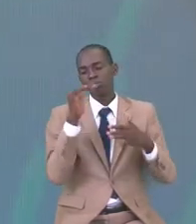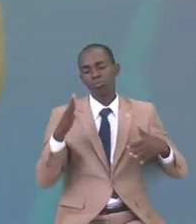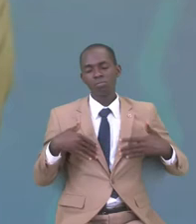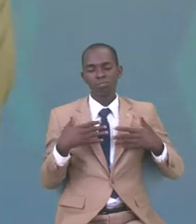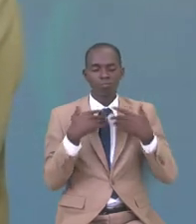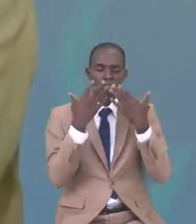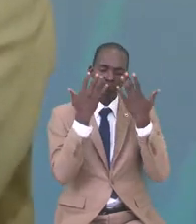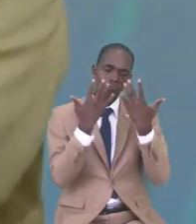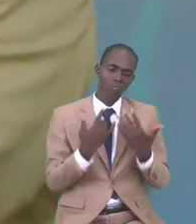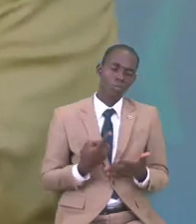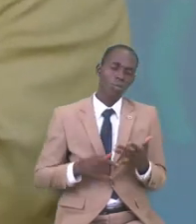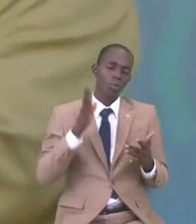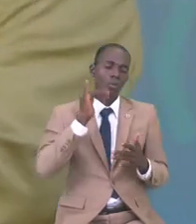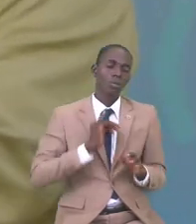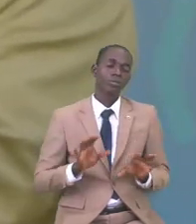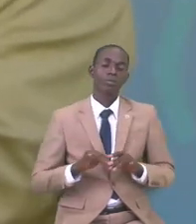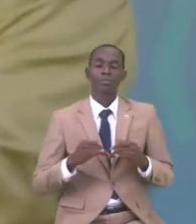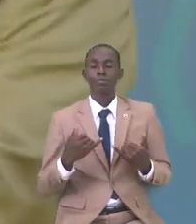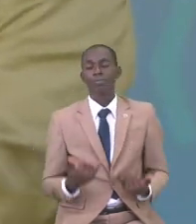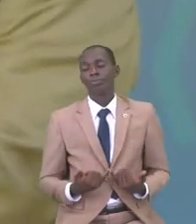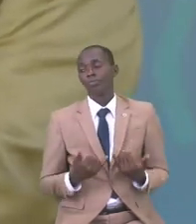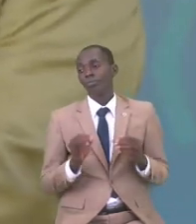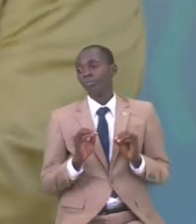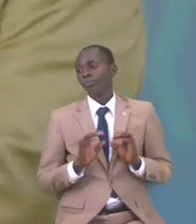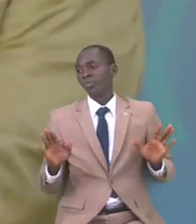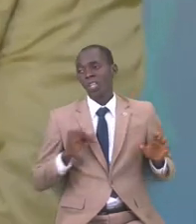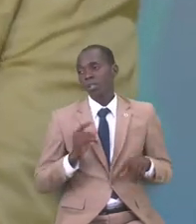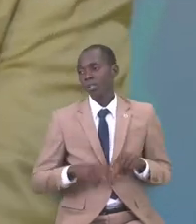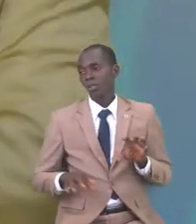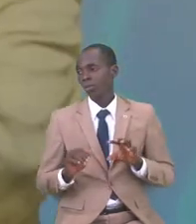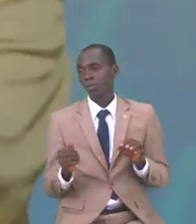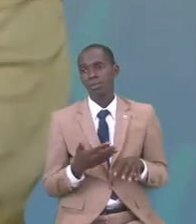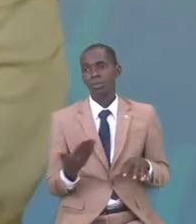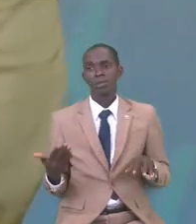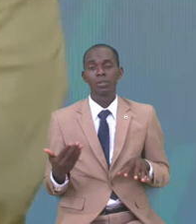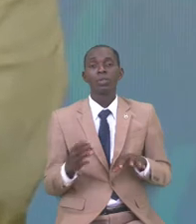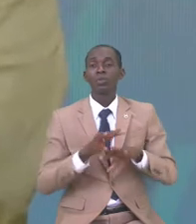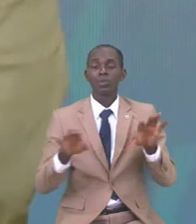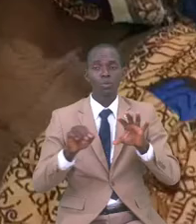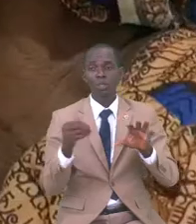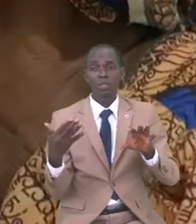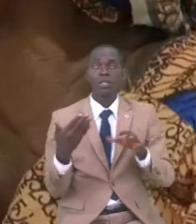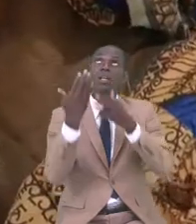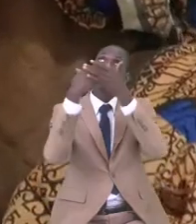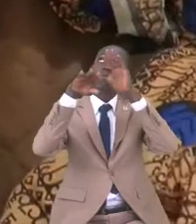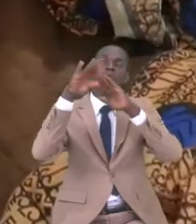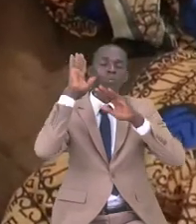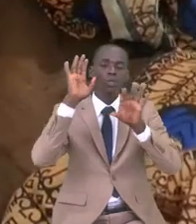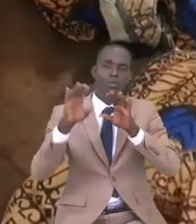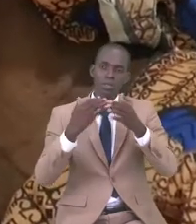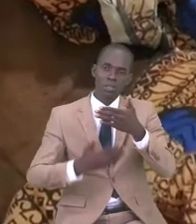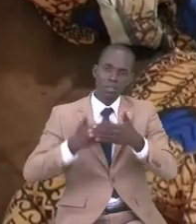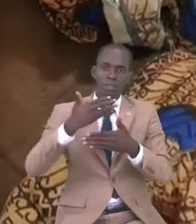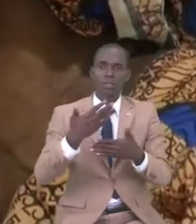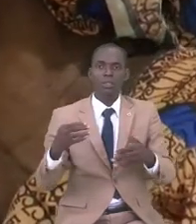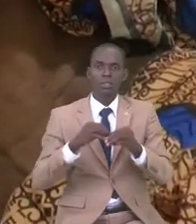what am I going to do now? Nothing, nothing, nothing. Heaven will do the next thing. Amen. In